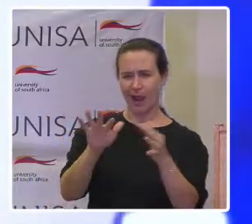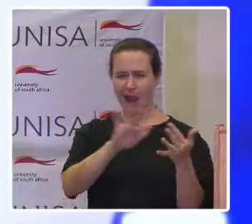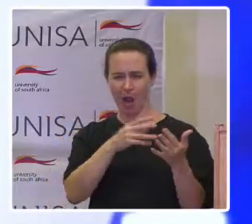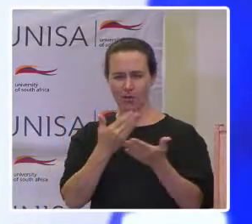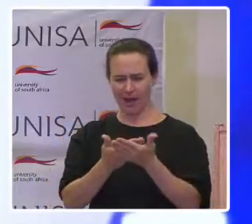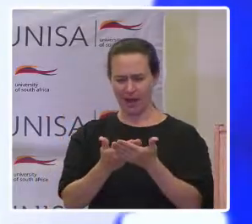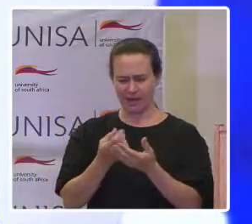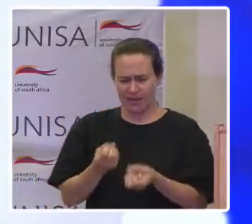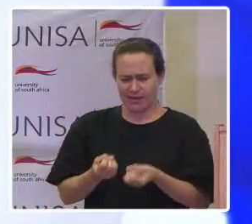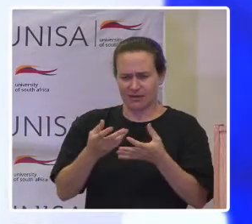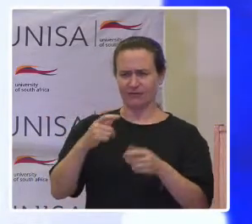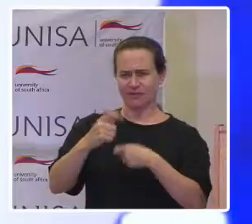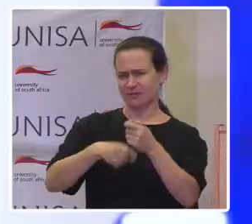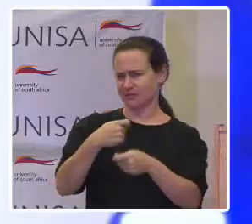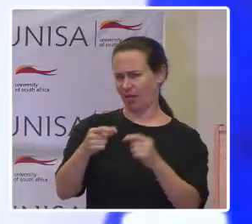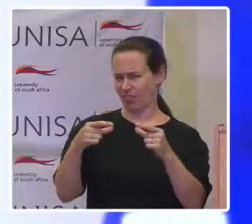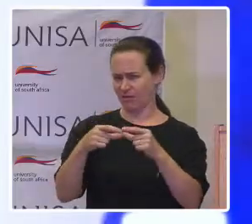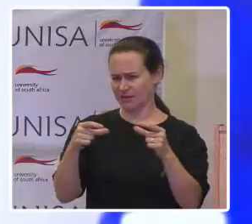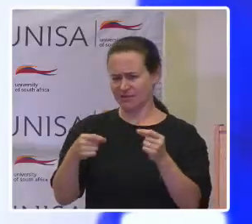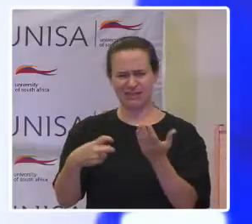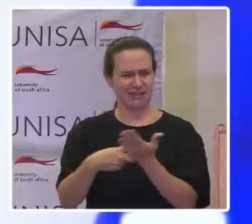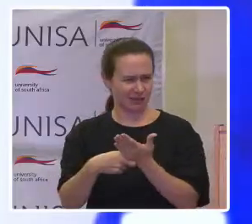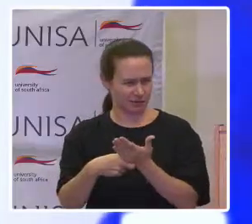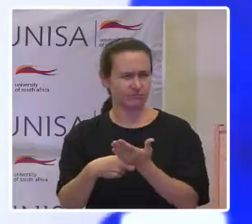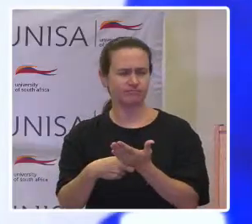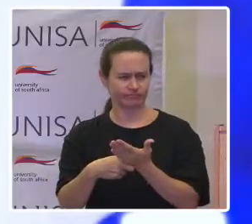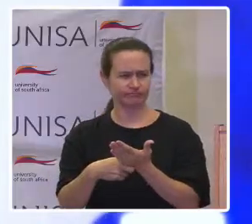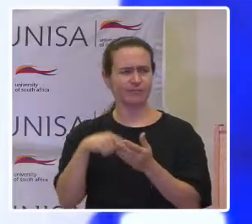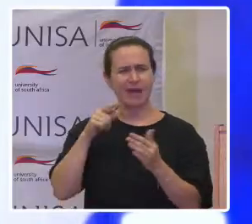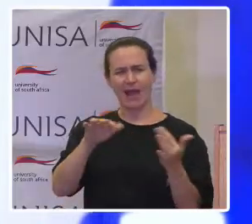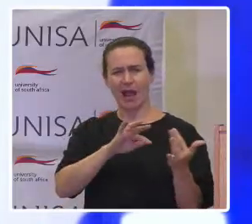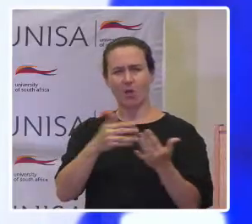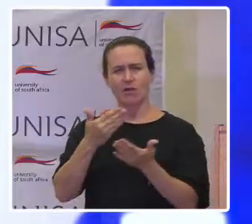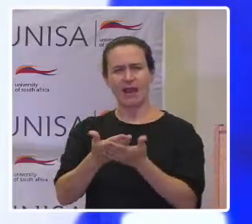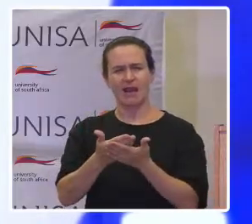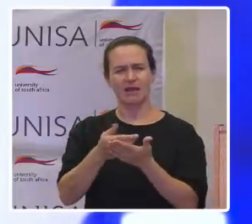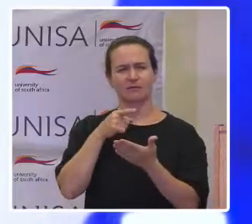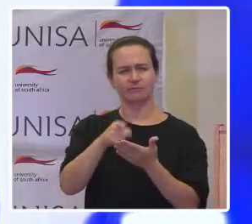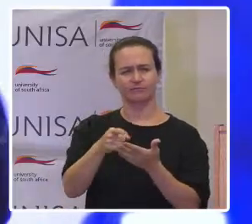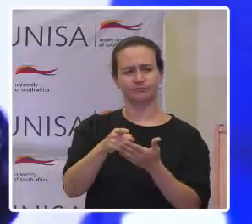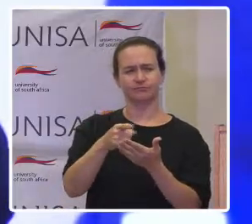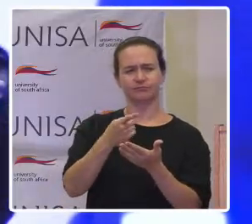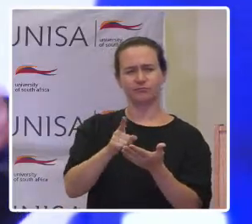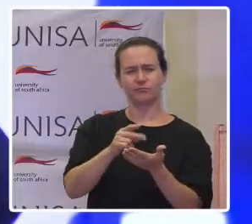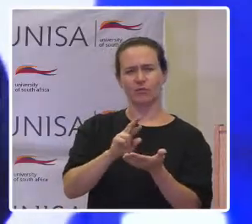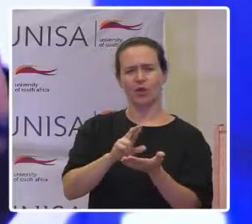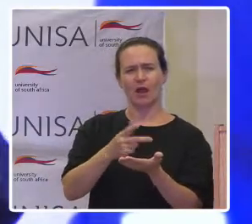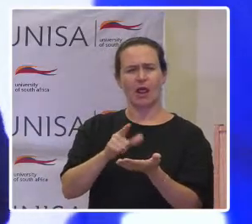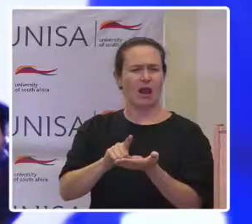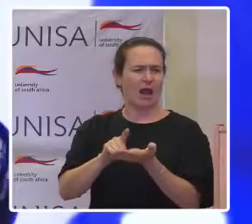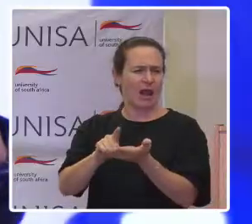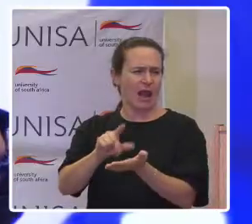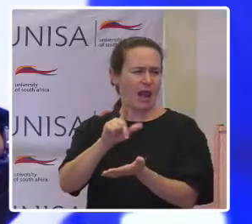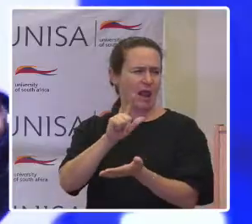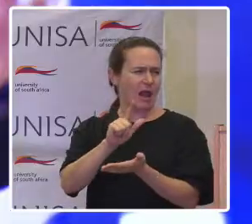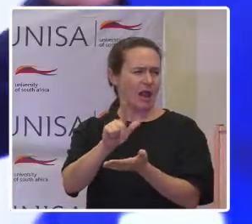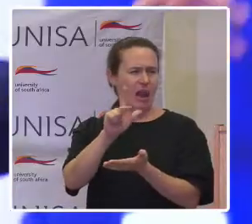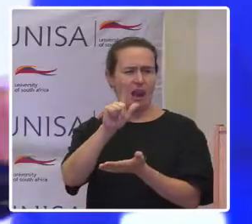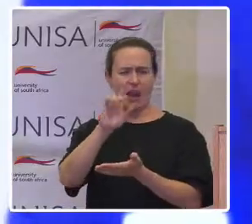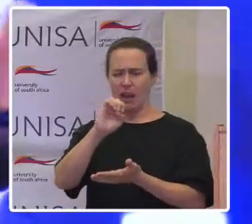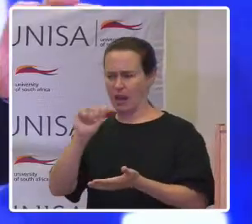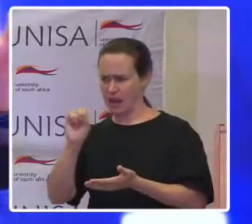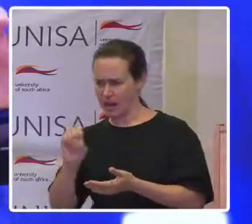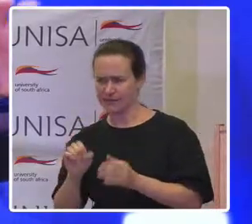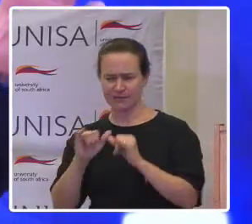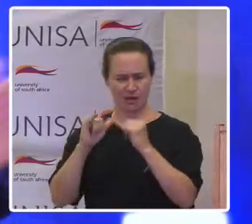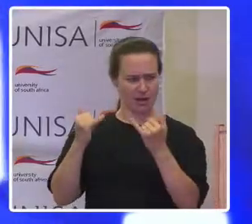system, developing a shared leasing company, and various other commercial aspects that these